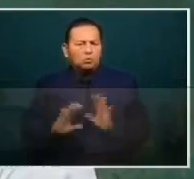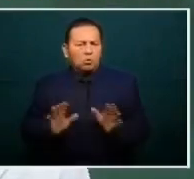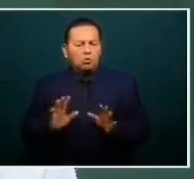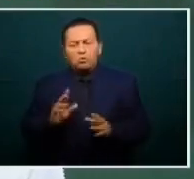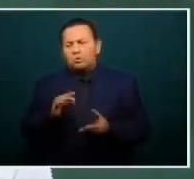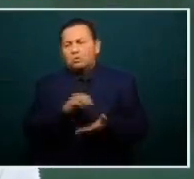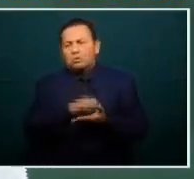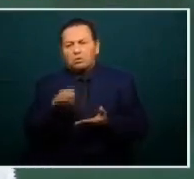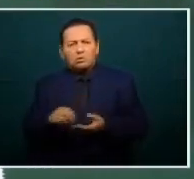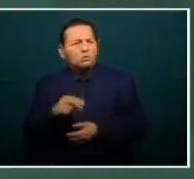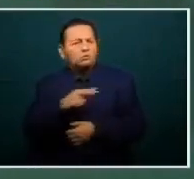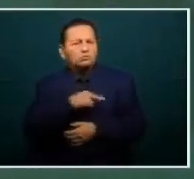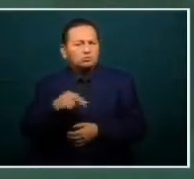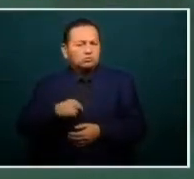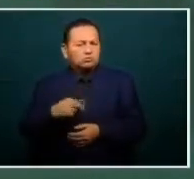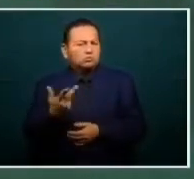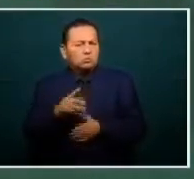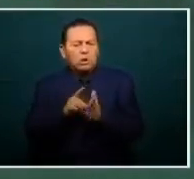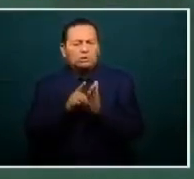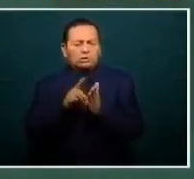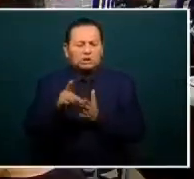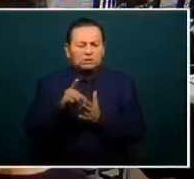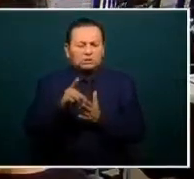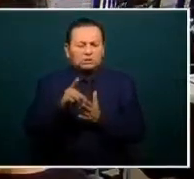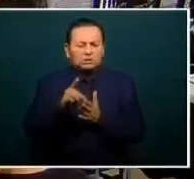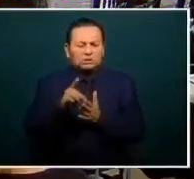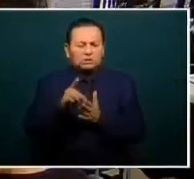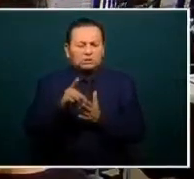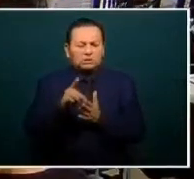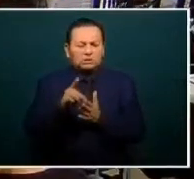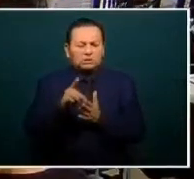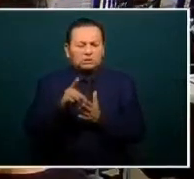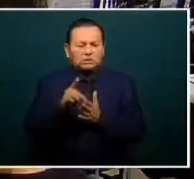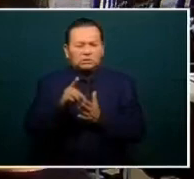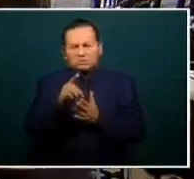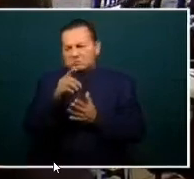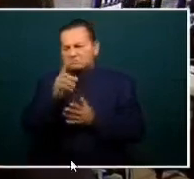to go to international companies.